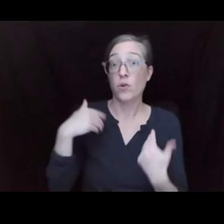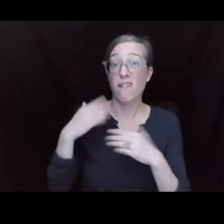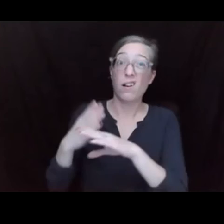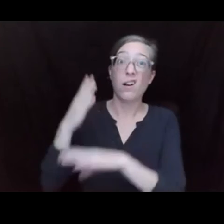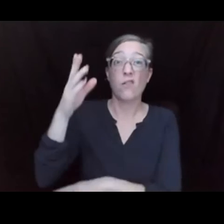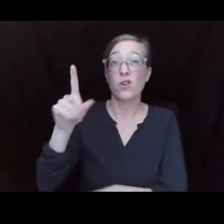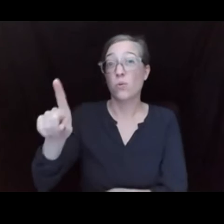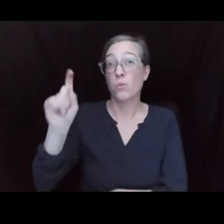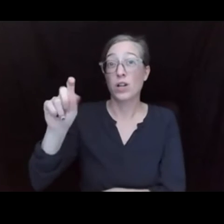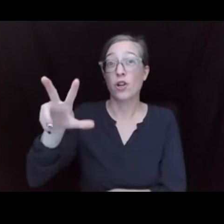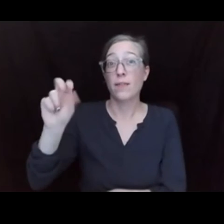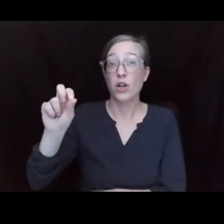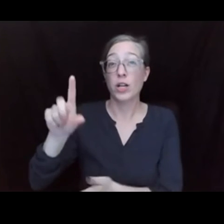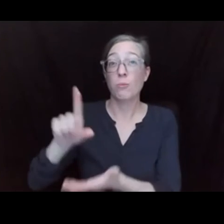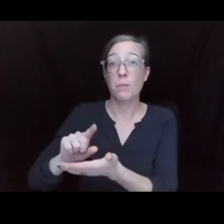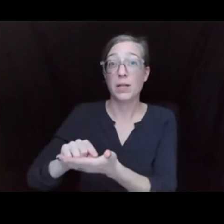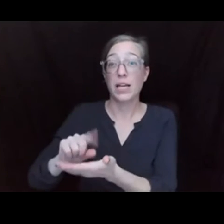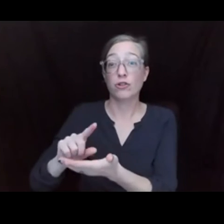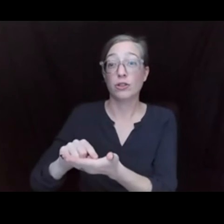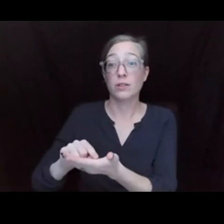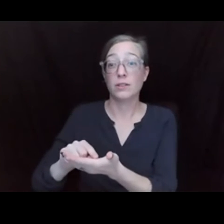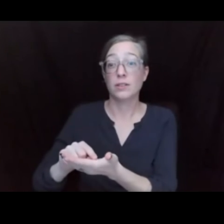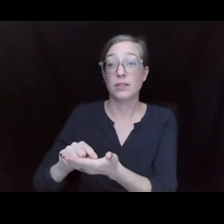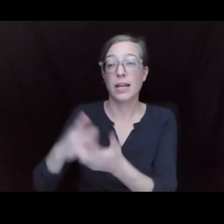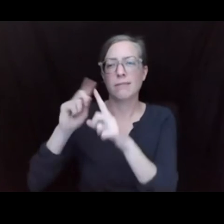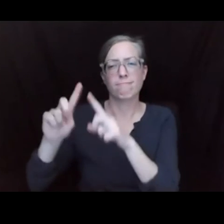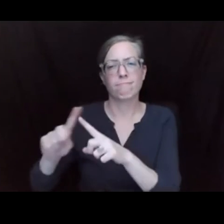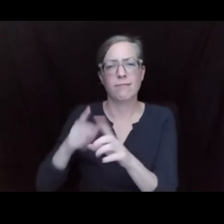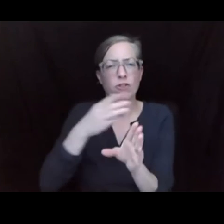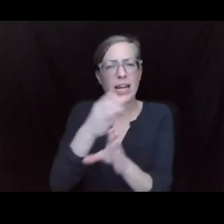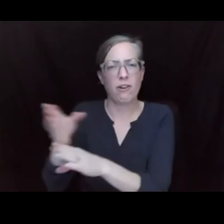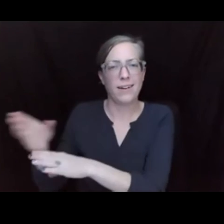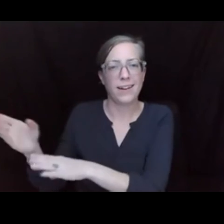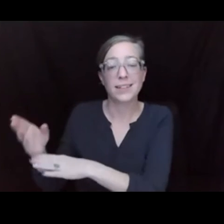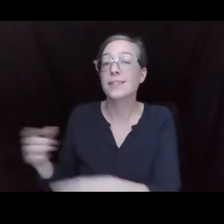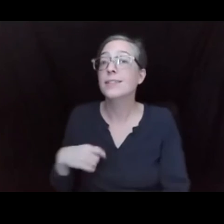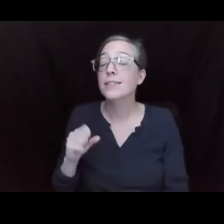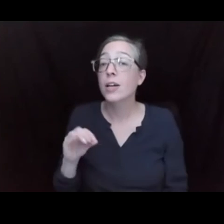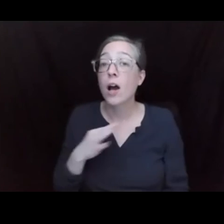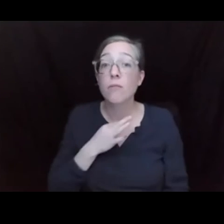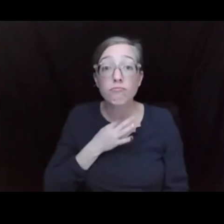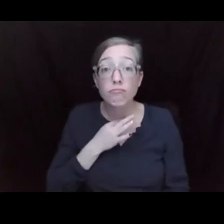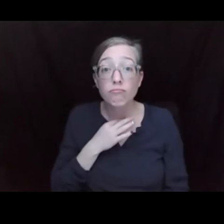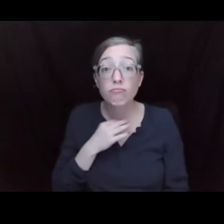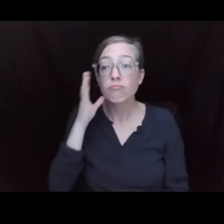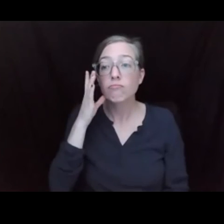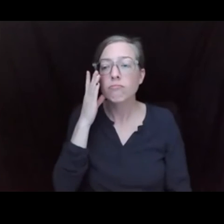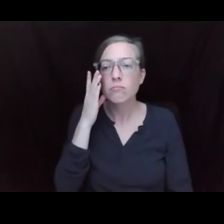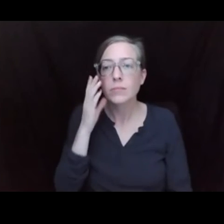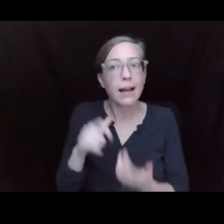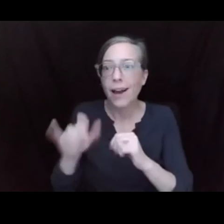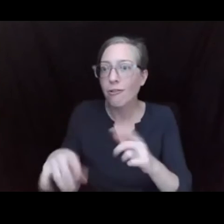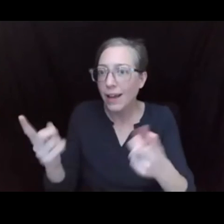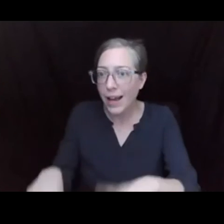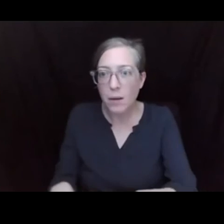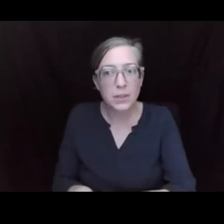130 publications in many different areas. So how did you how did that happen? How did